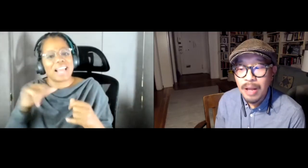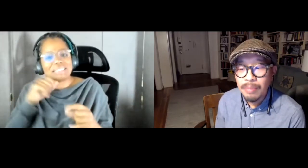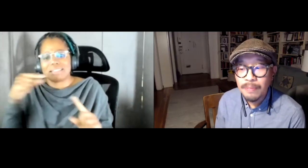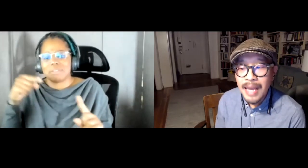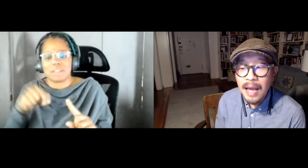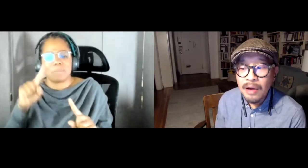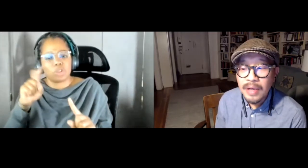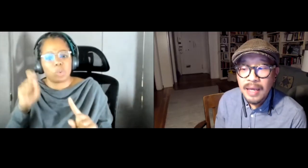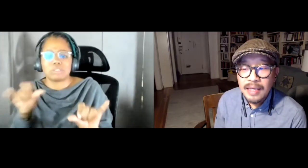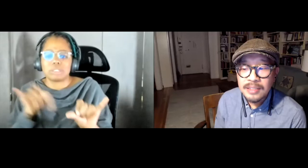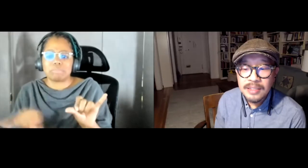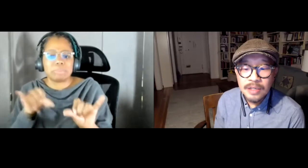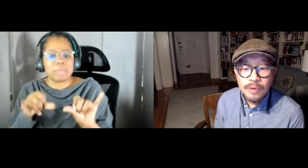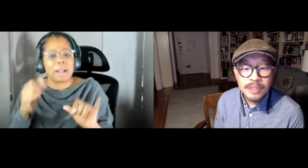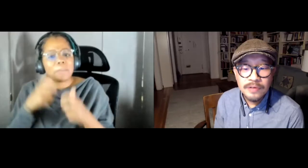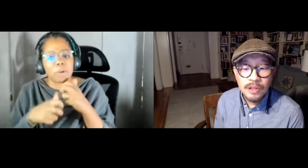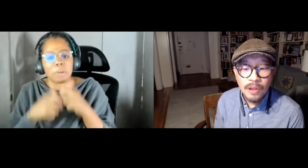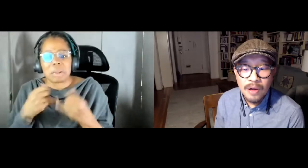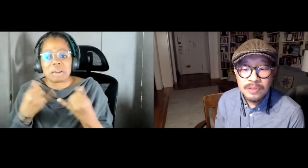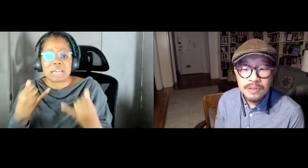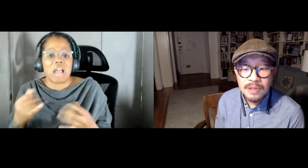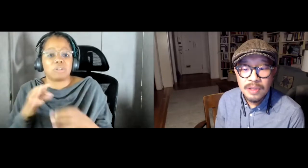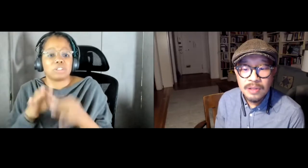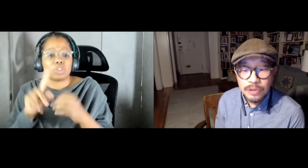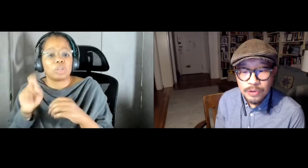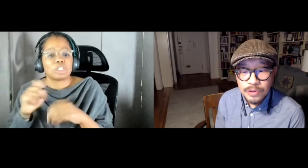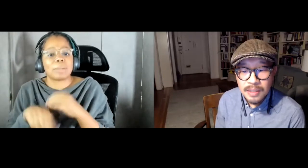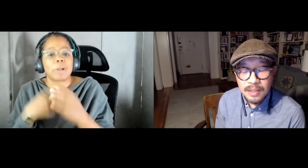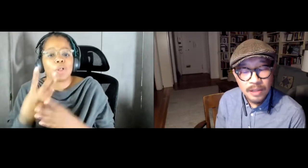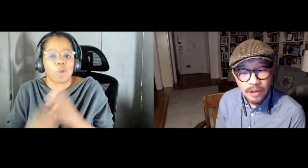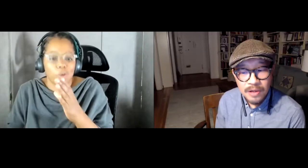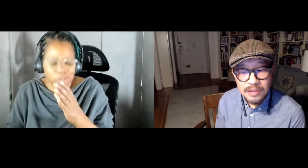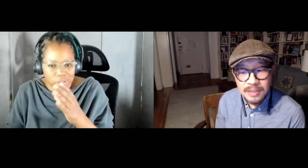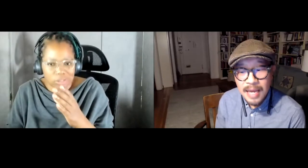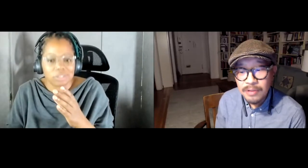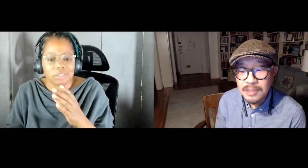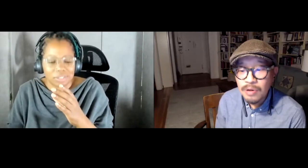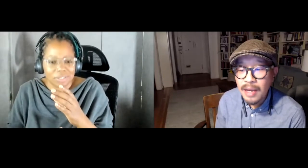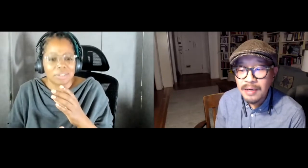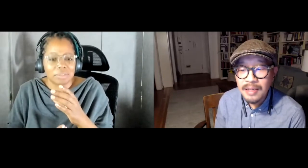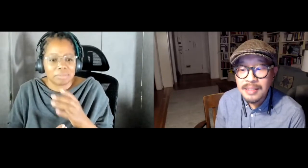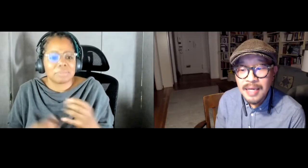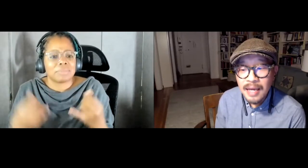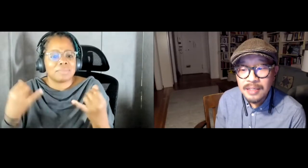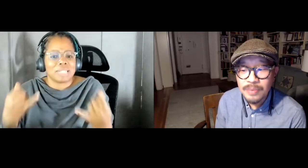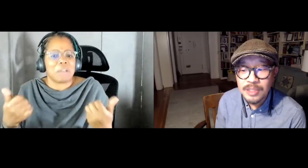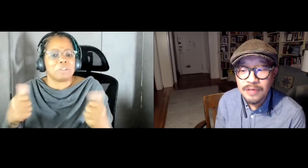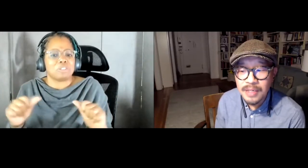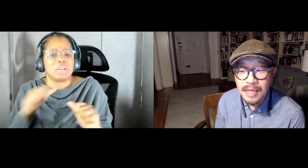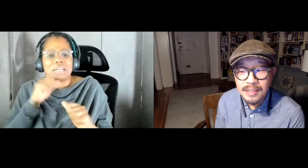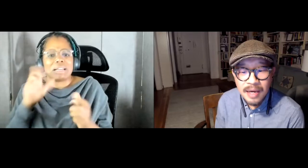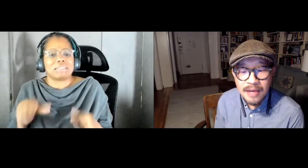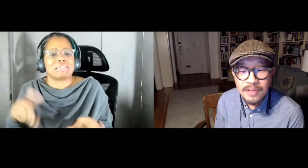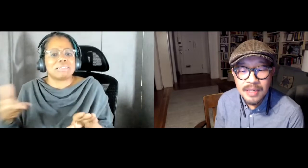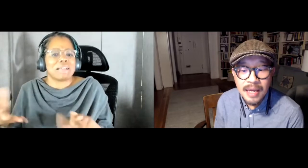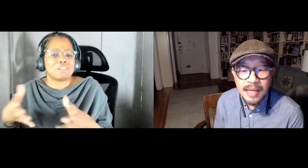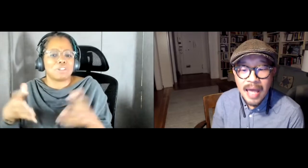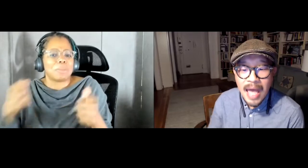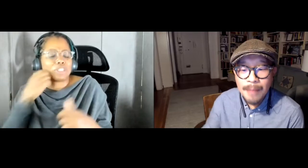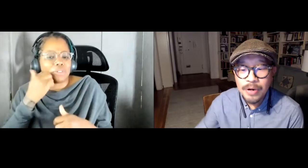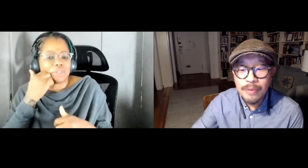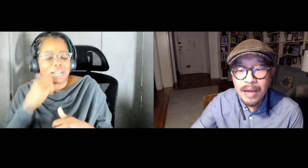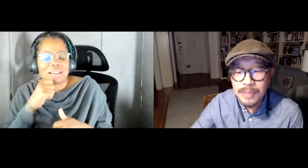day-to-day problem. Now it's just a question of the loss, the losing and the loss. Now it's trying not to die so much every day, to not have the